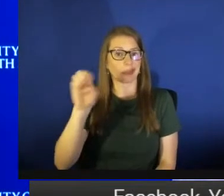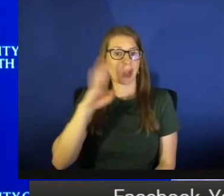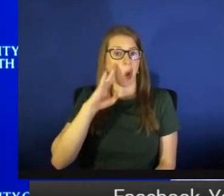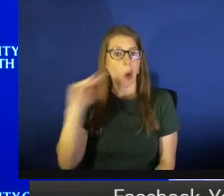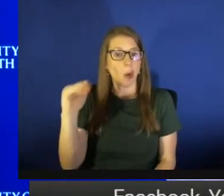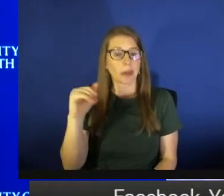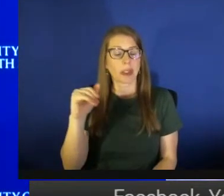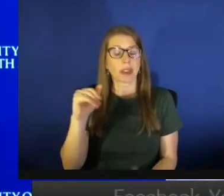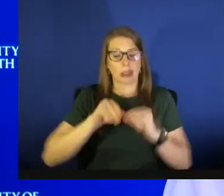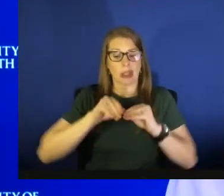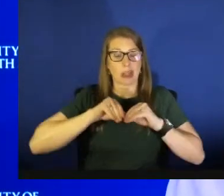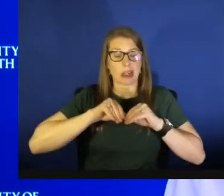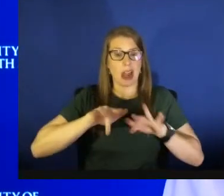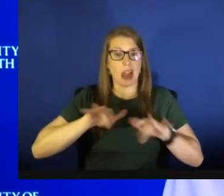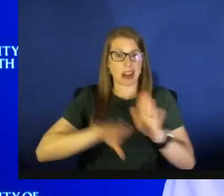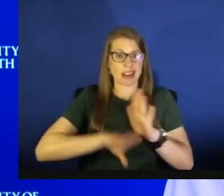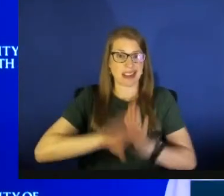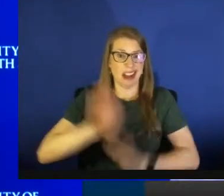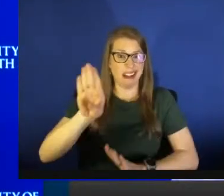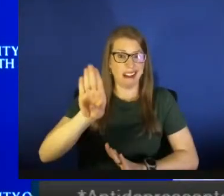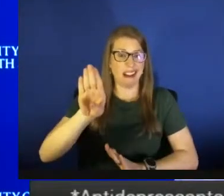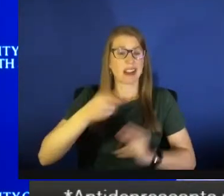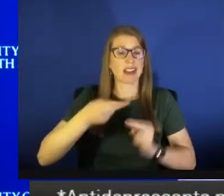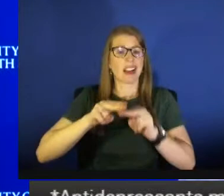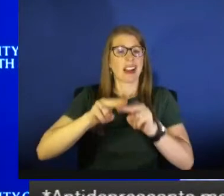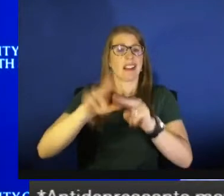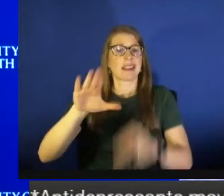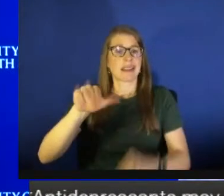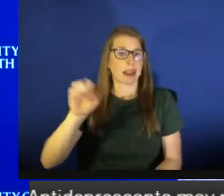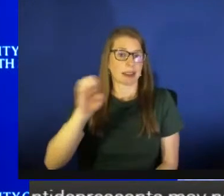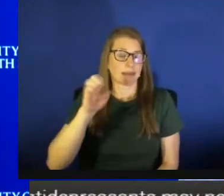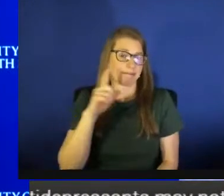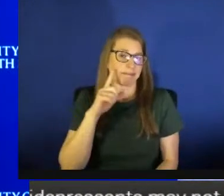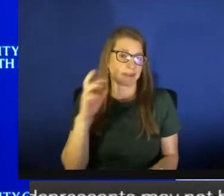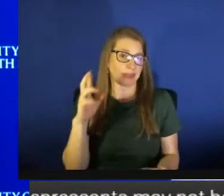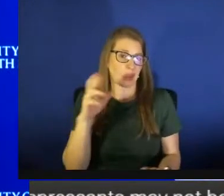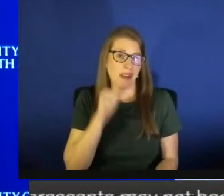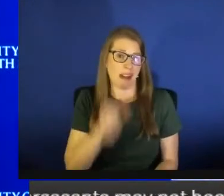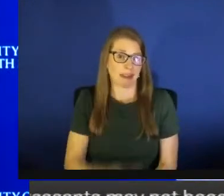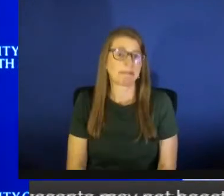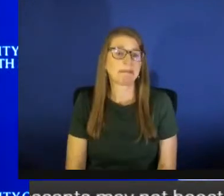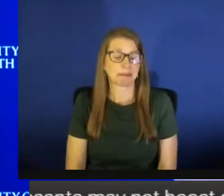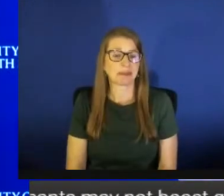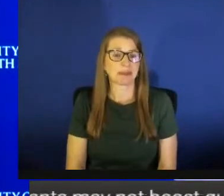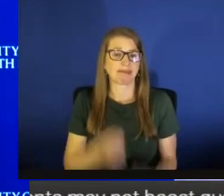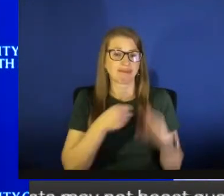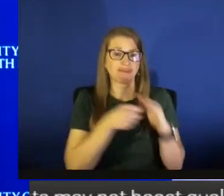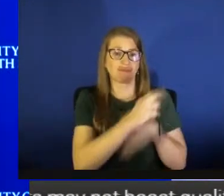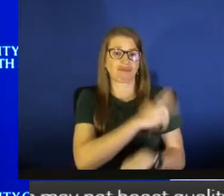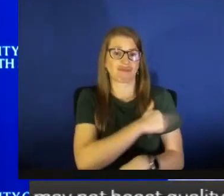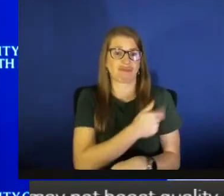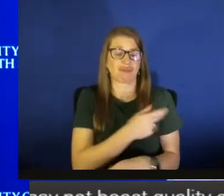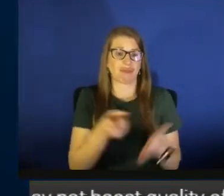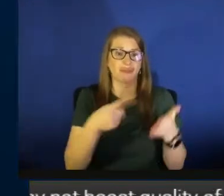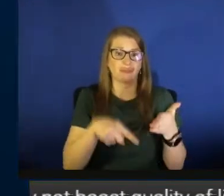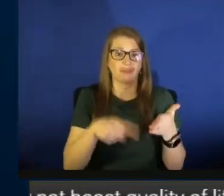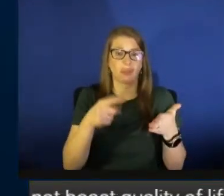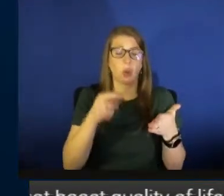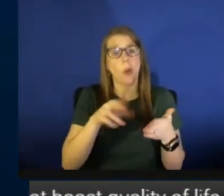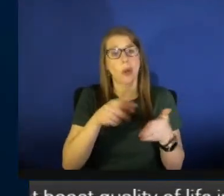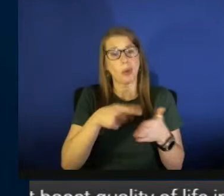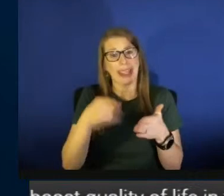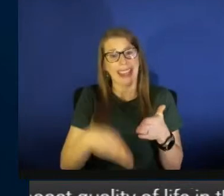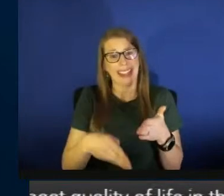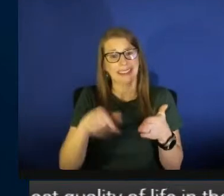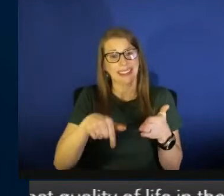surge or a significant increase in overall active infections coming to the hospital in the next week and over the weekend. All right, Dr. Hawkinson, you went to